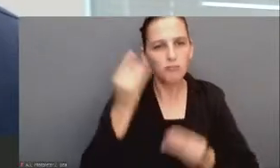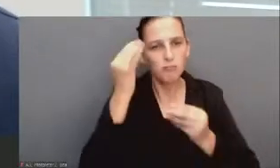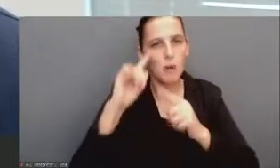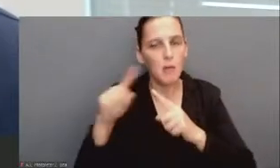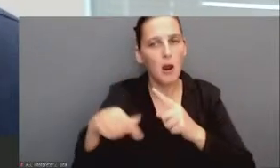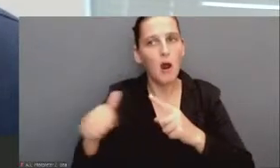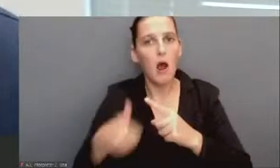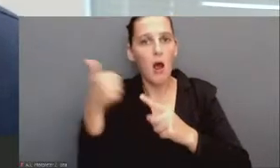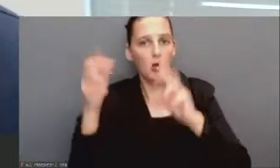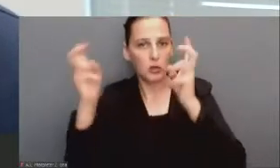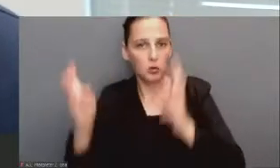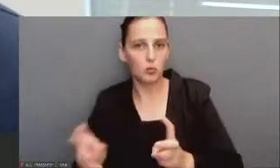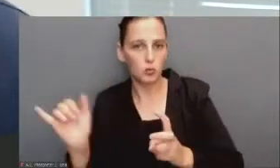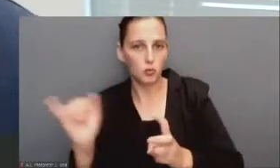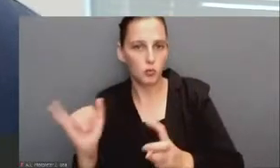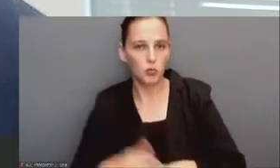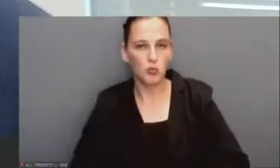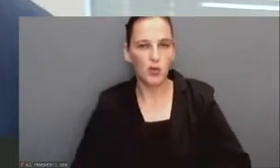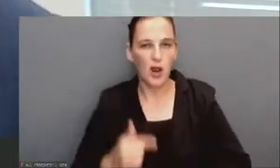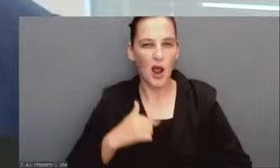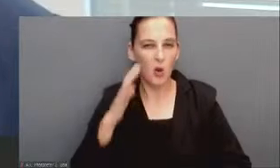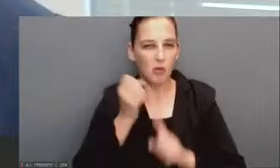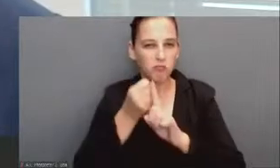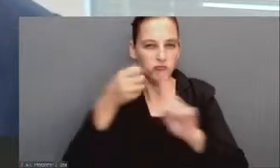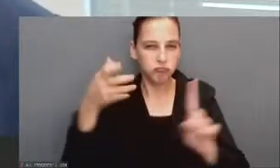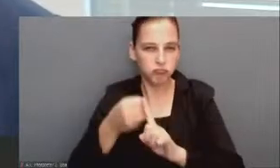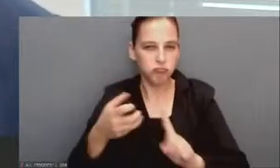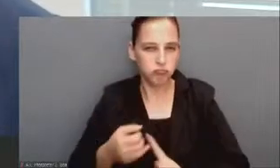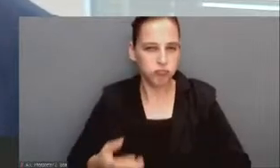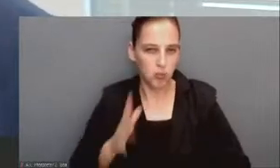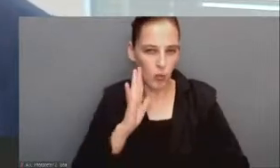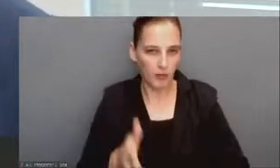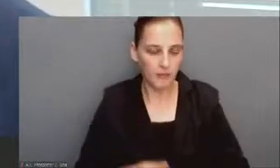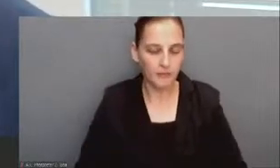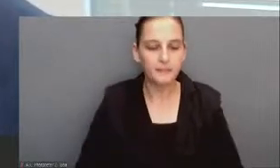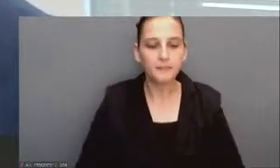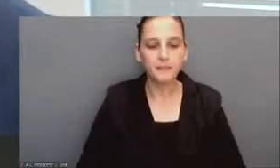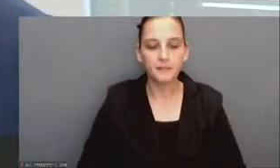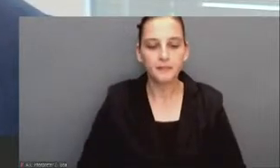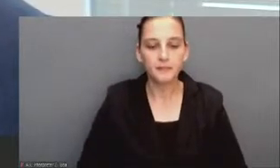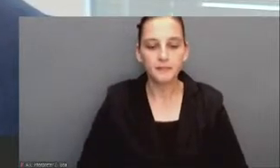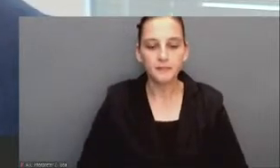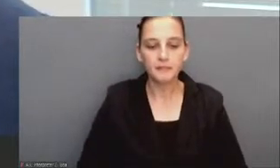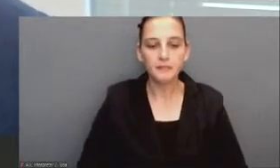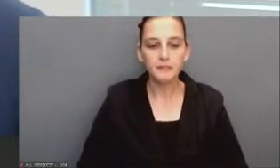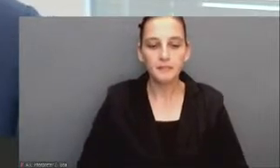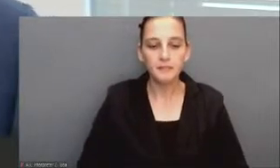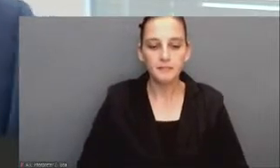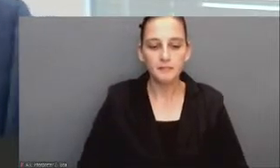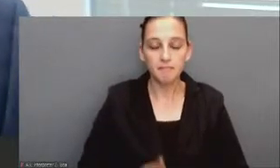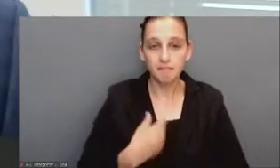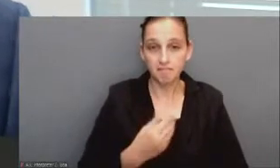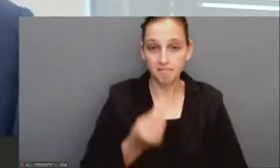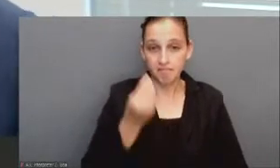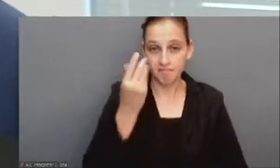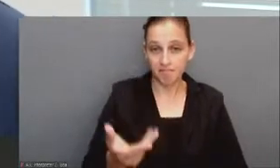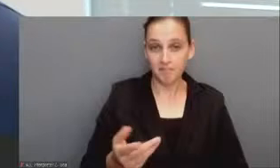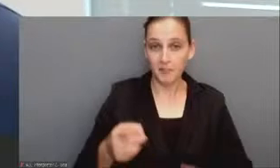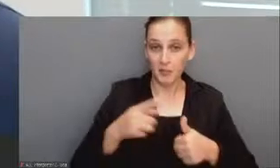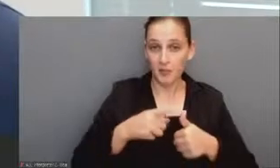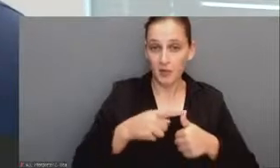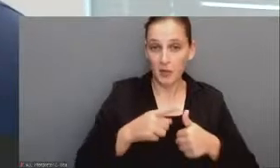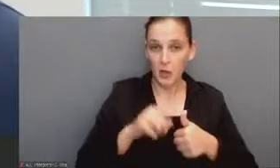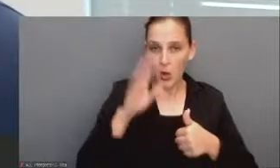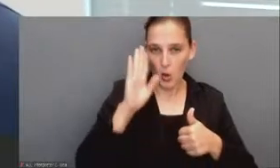context around these three areas if you'll allow me. So let me start, first of all, with some of that context, an issue that I know that you have grappled with